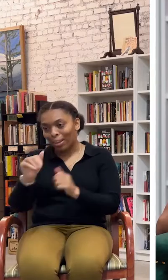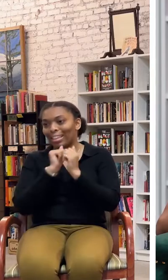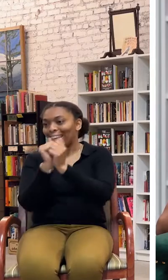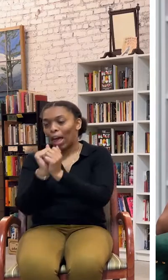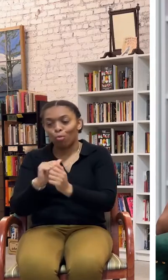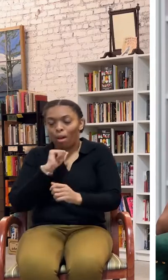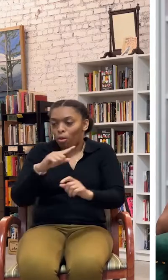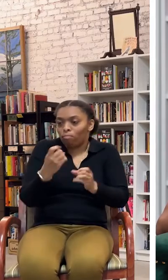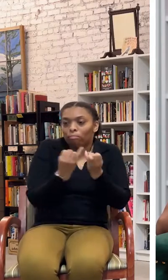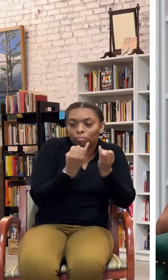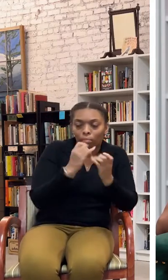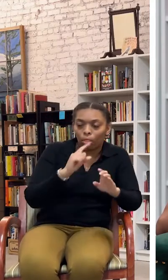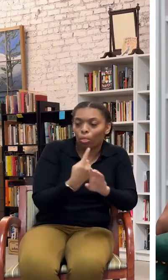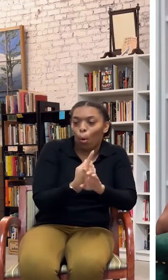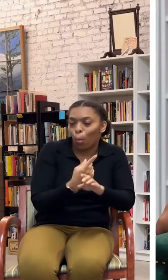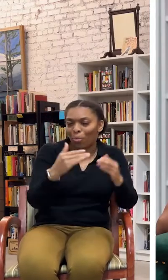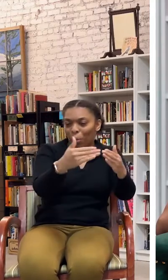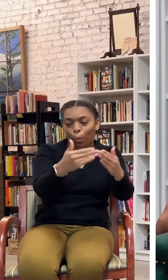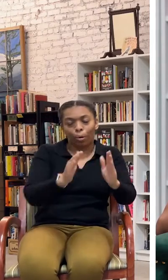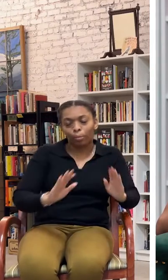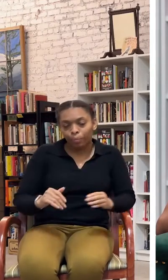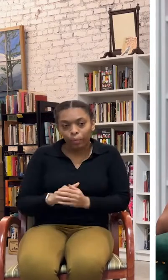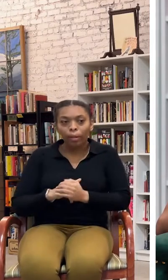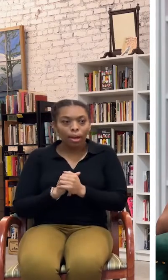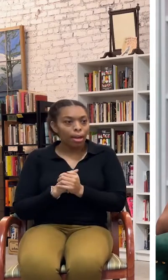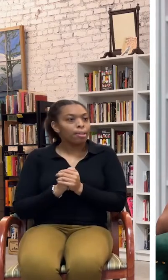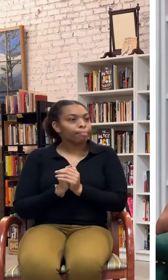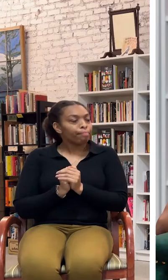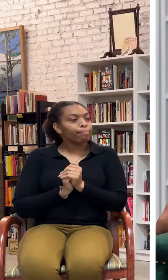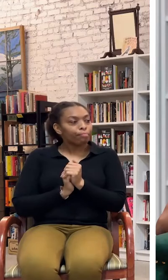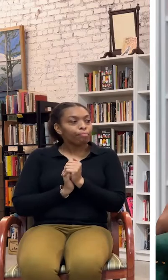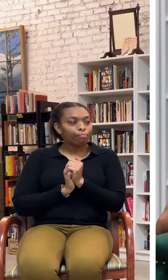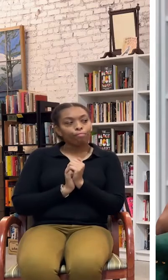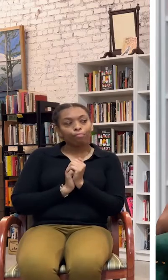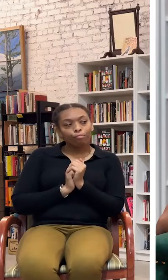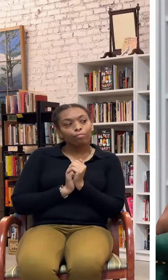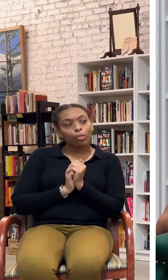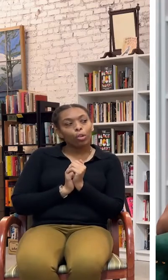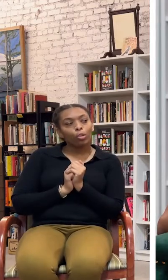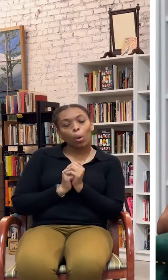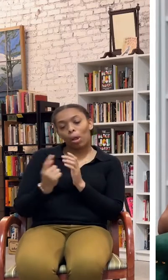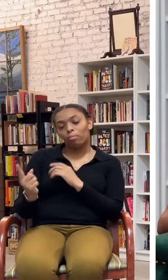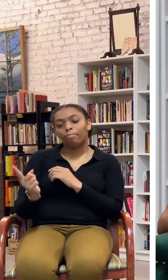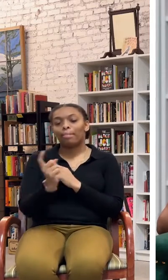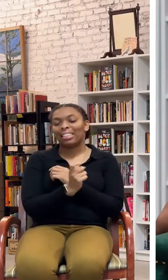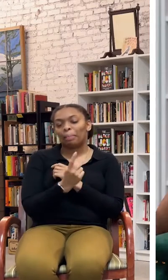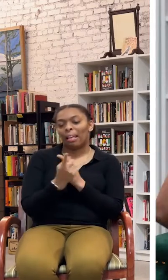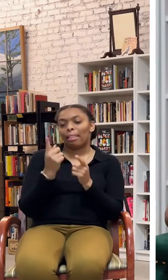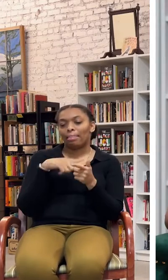that you do by yourself in the corner. I want to pick a bone with you, and then I'm going to ask